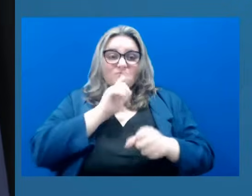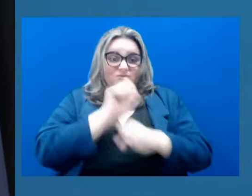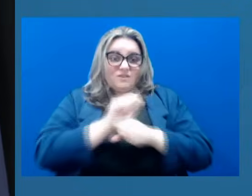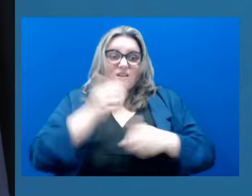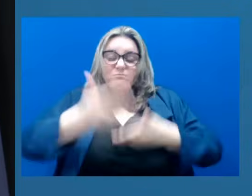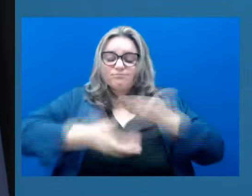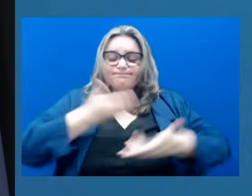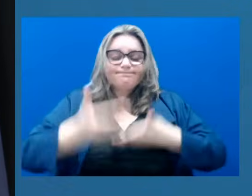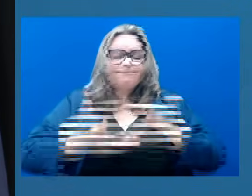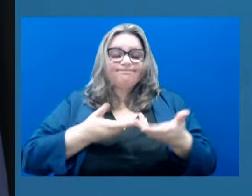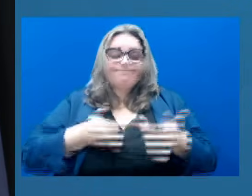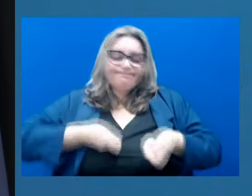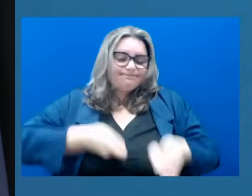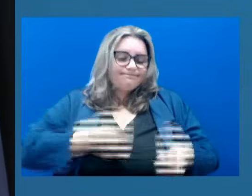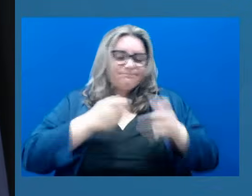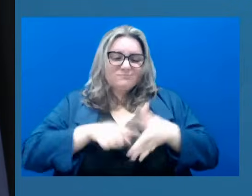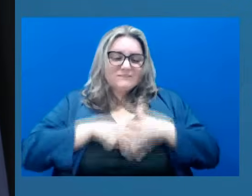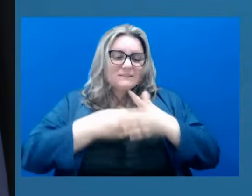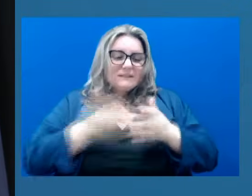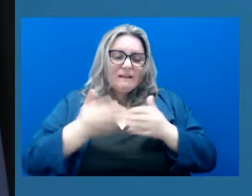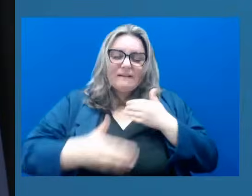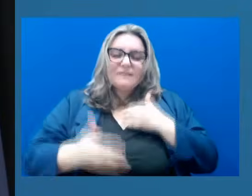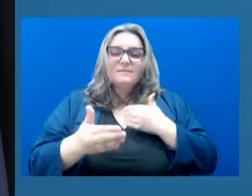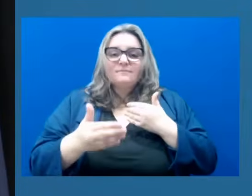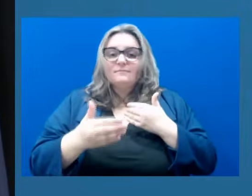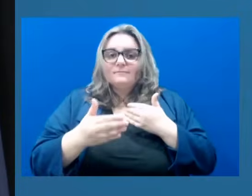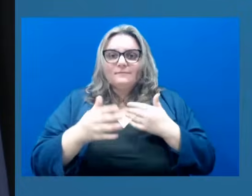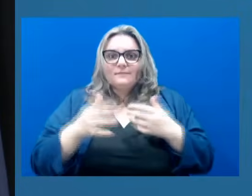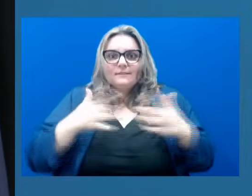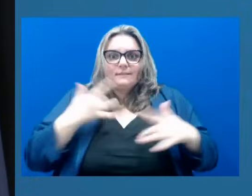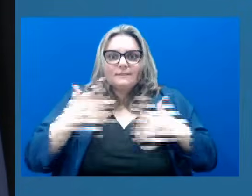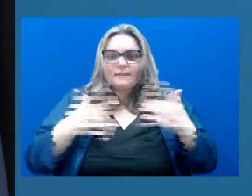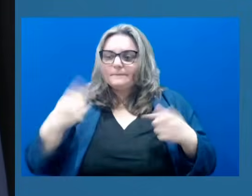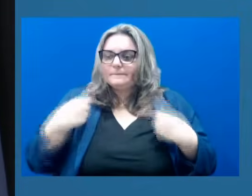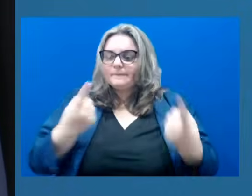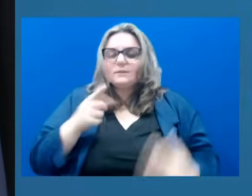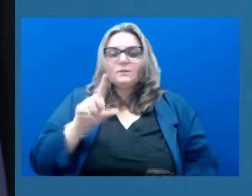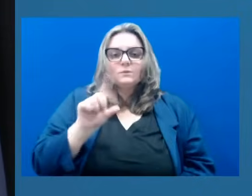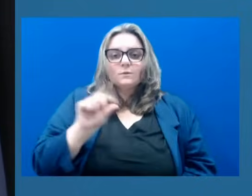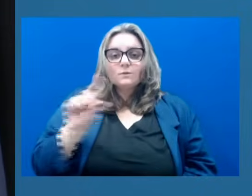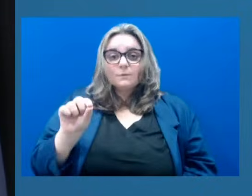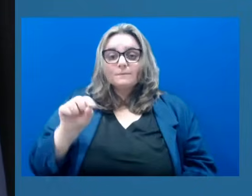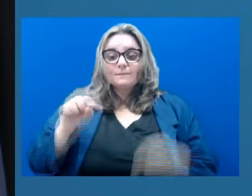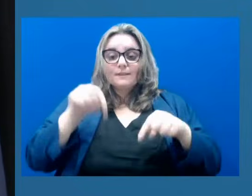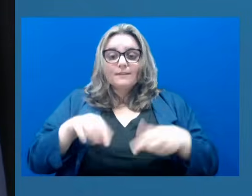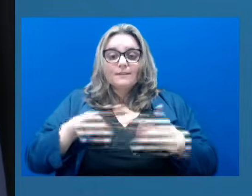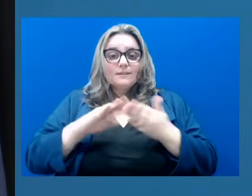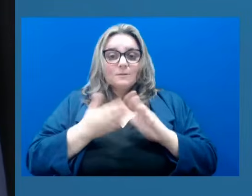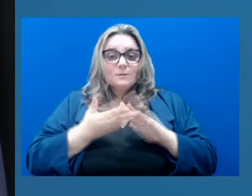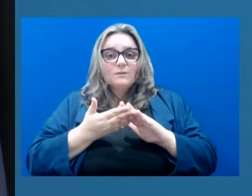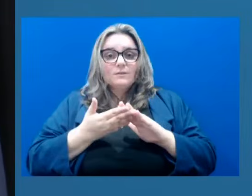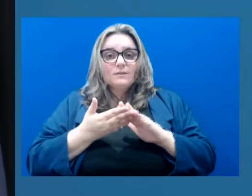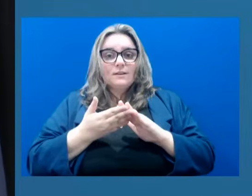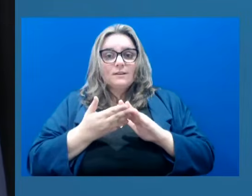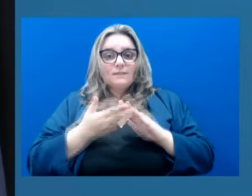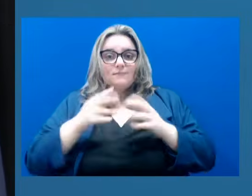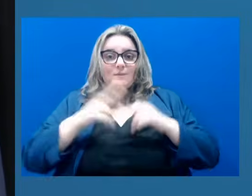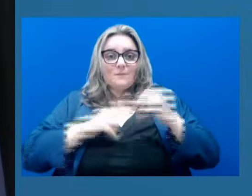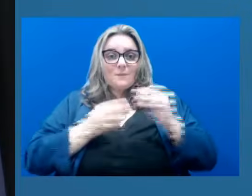themselves. And what is so exciting, since 2020, this community has built more than 4,500 new